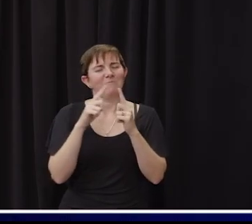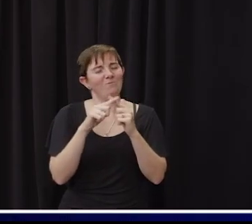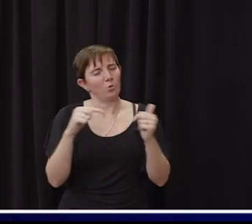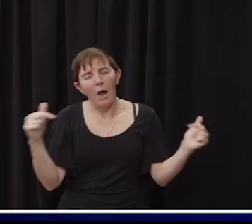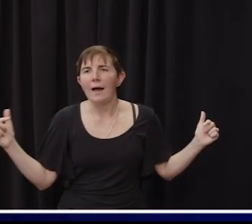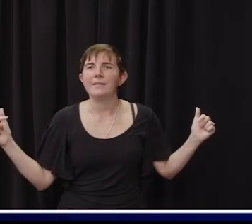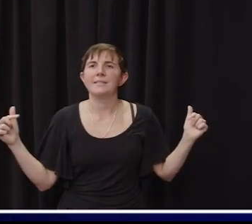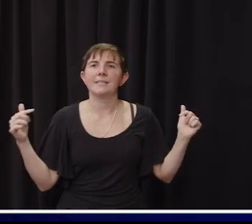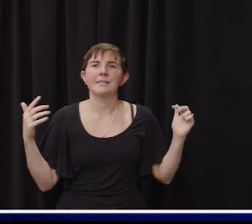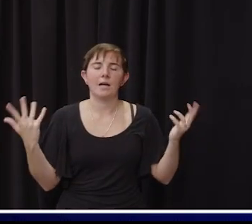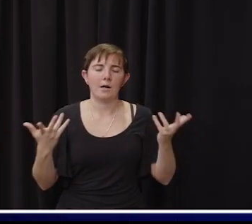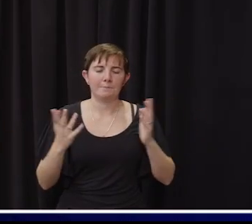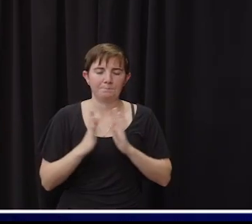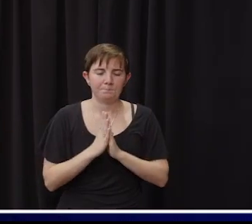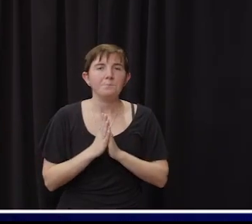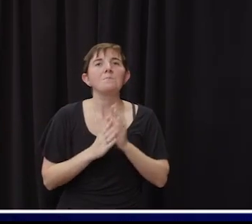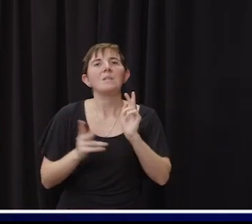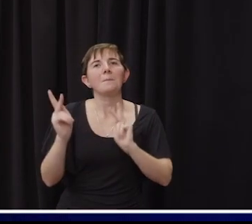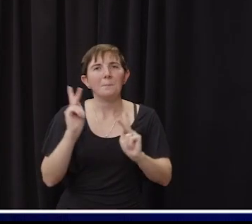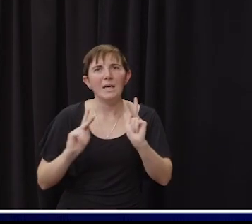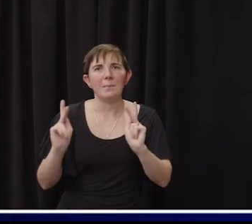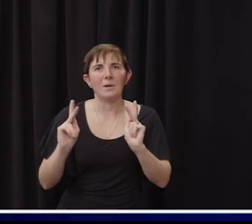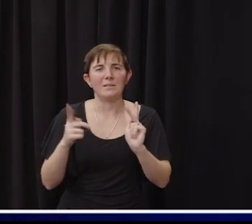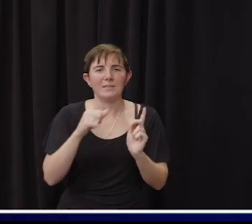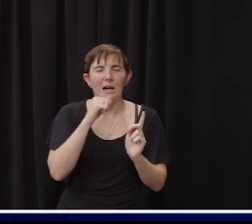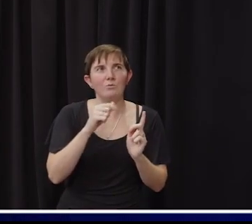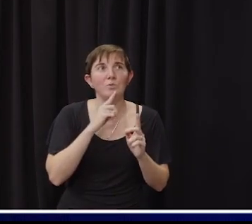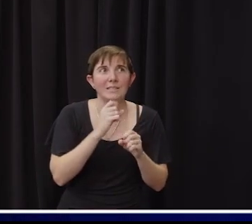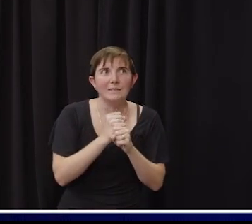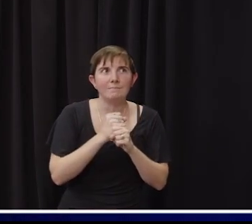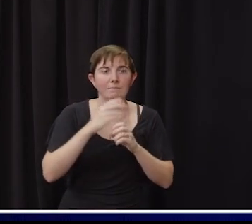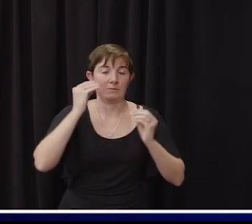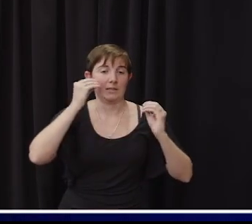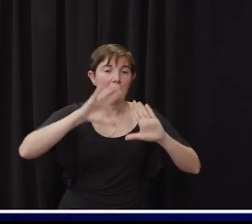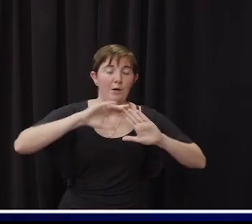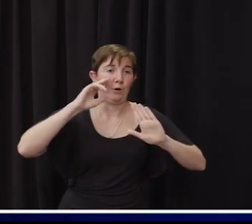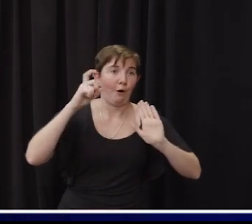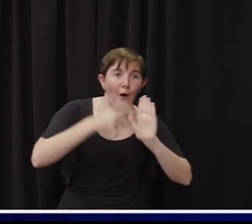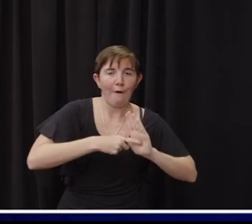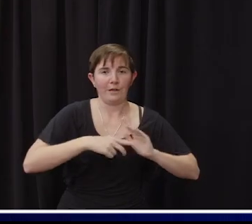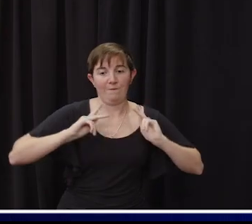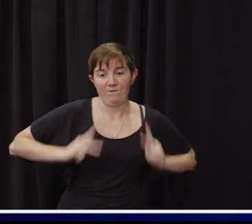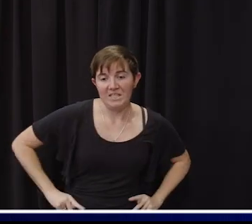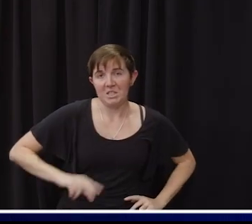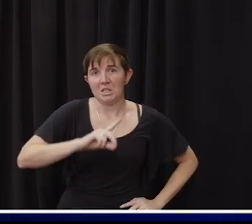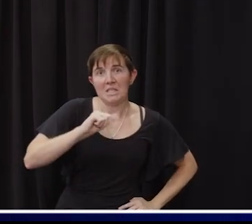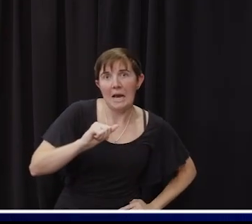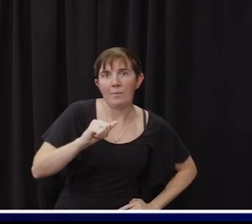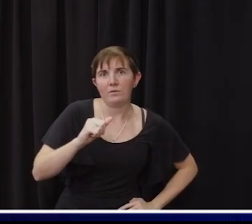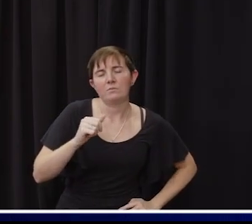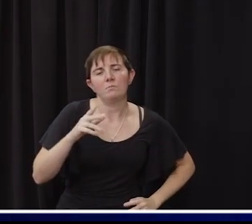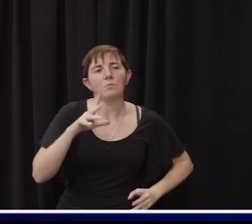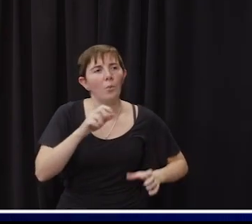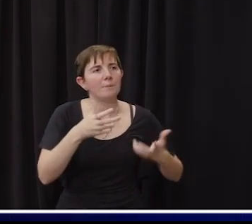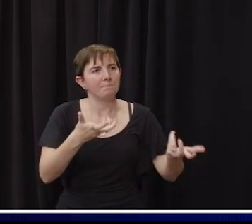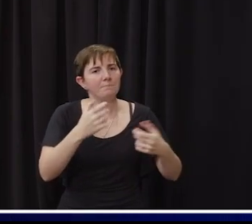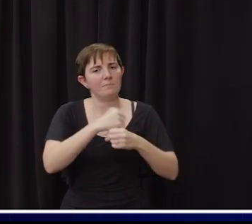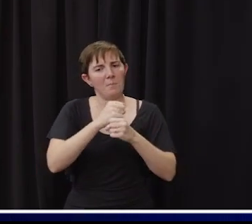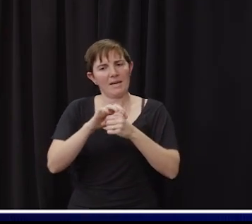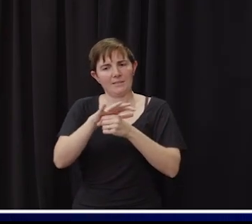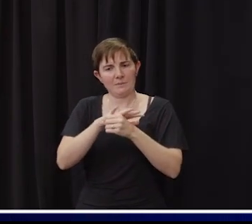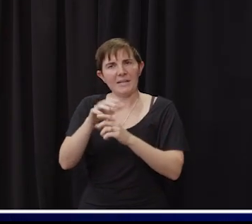varieties of people that are not necessarily noticeable, that aren't physical. Want to create spaces that